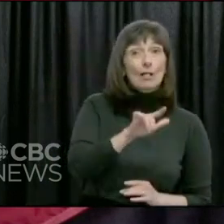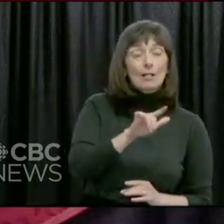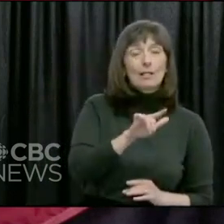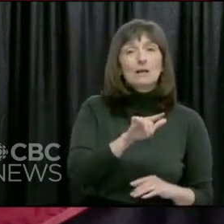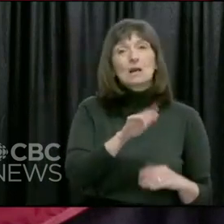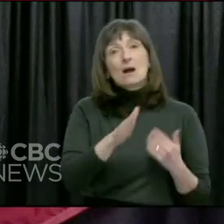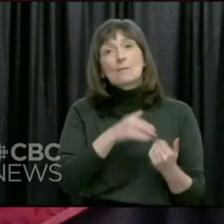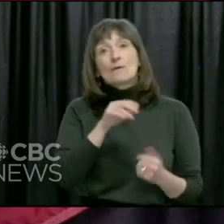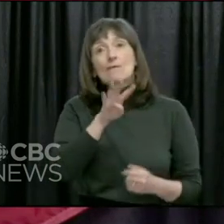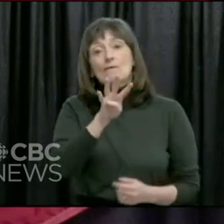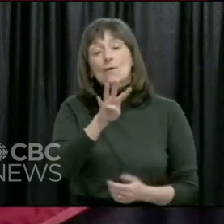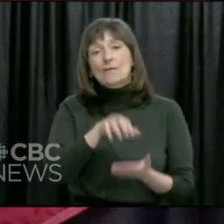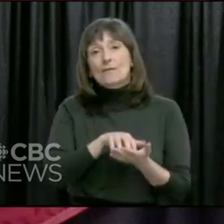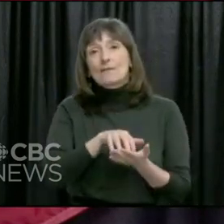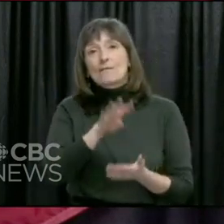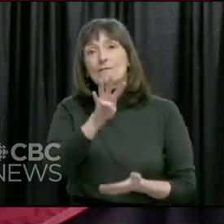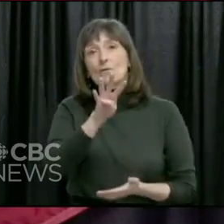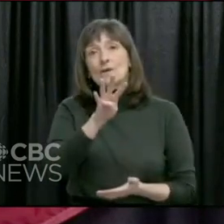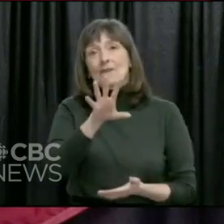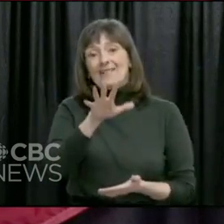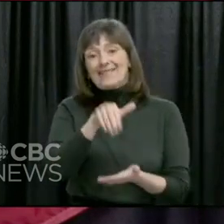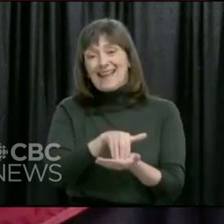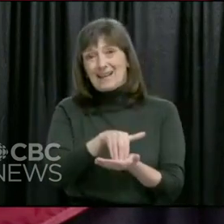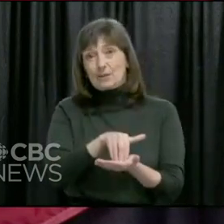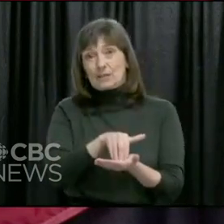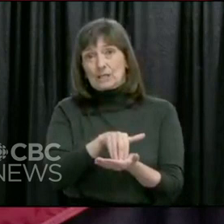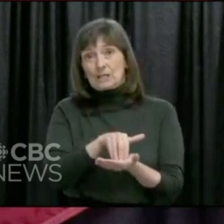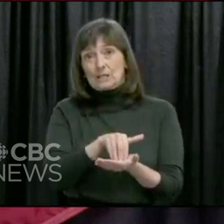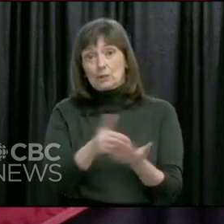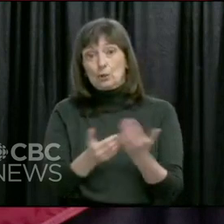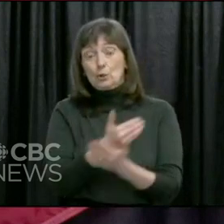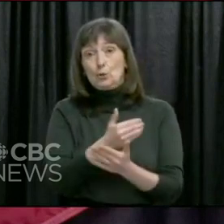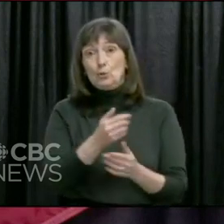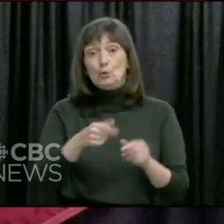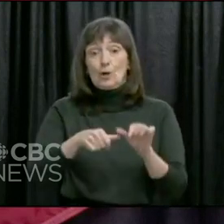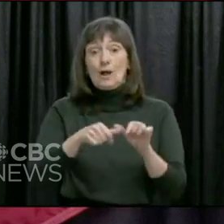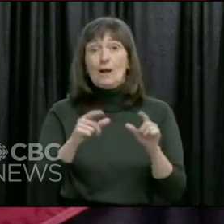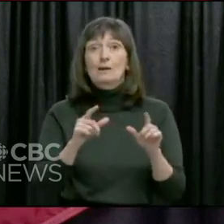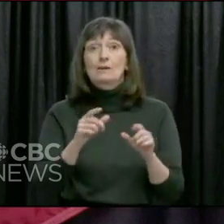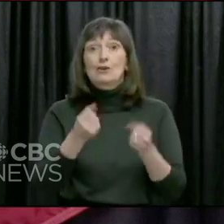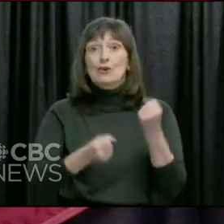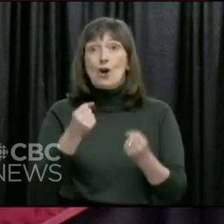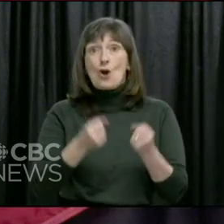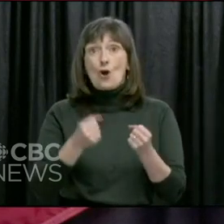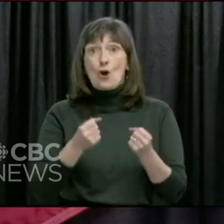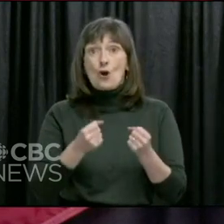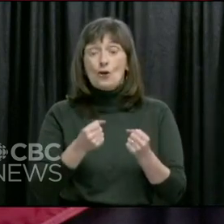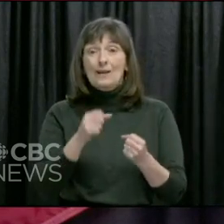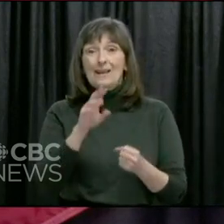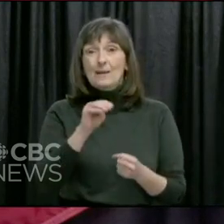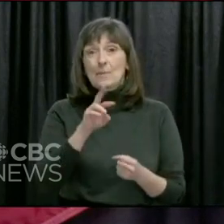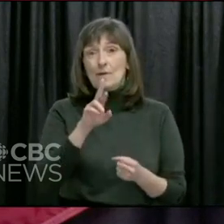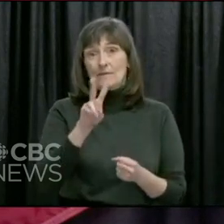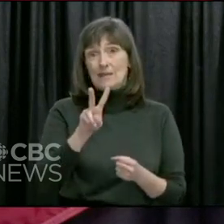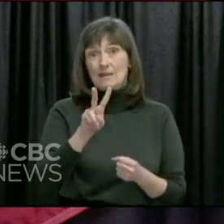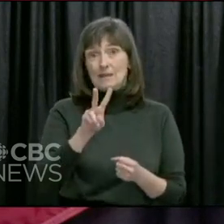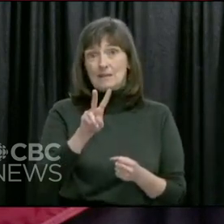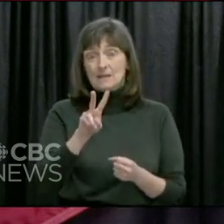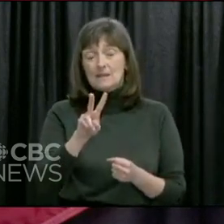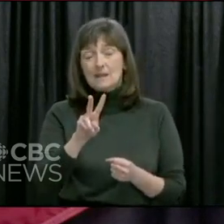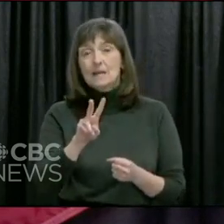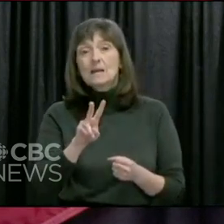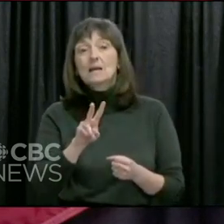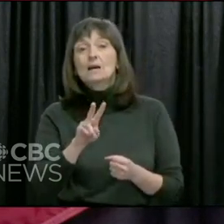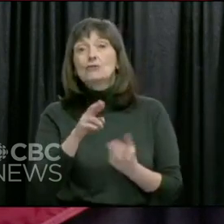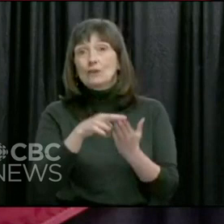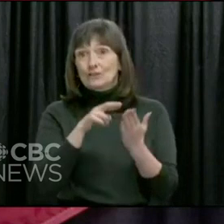45,000 vehicles that were renewed, 98% of those were renewed online. That's a 10% increase just in